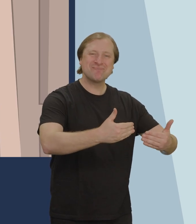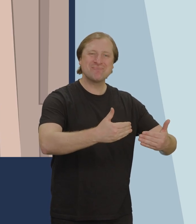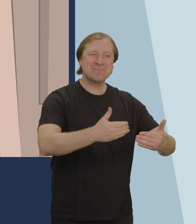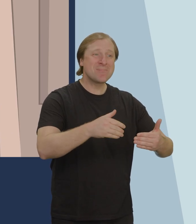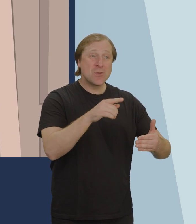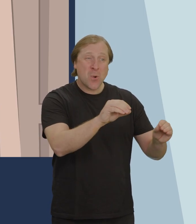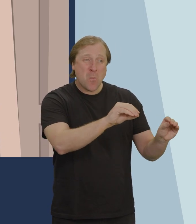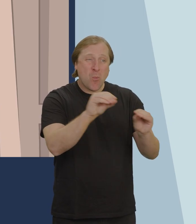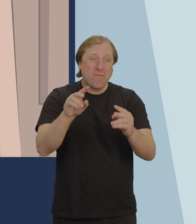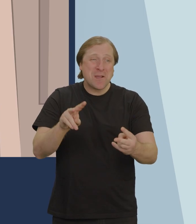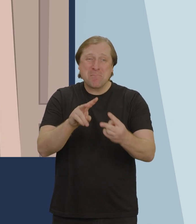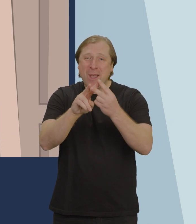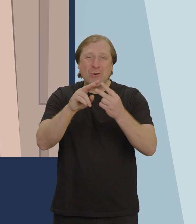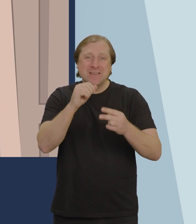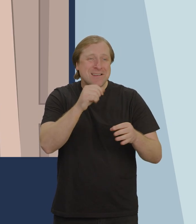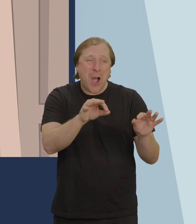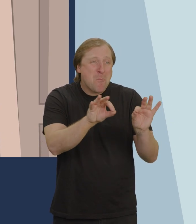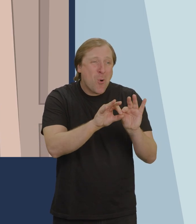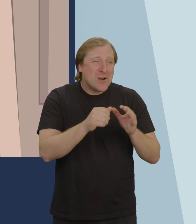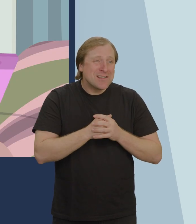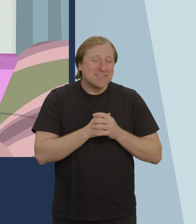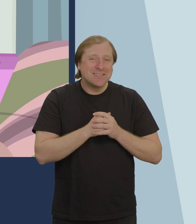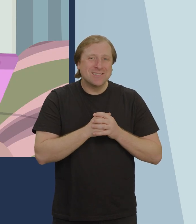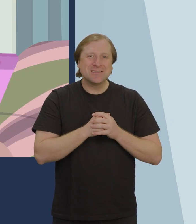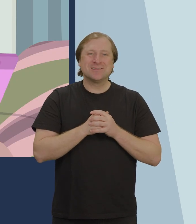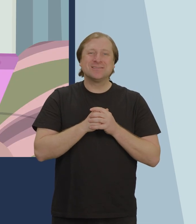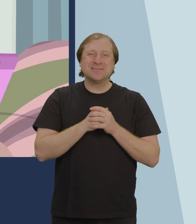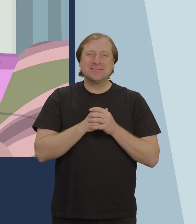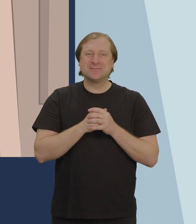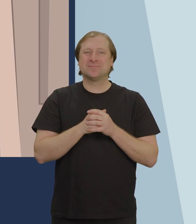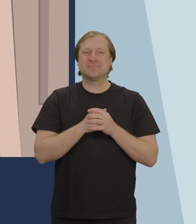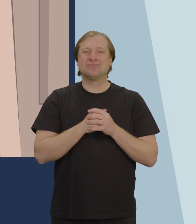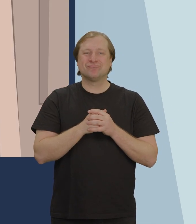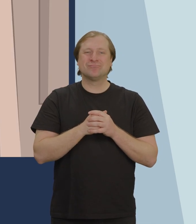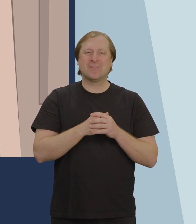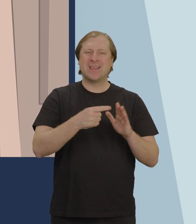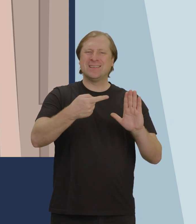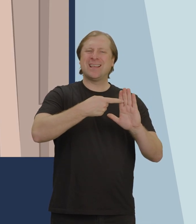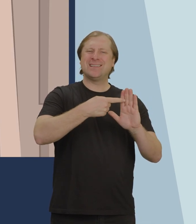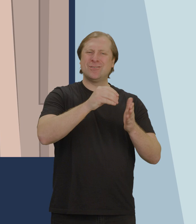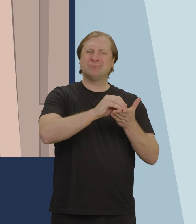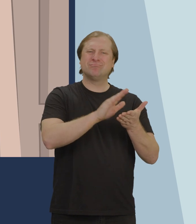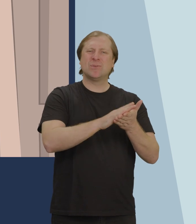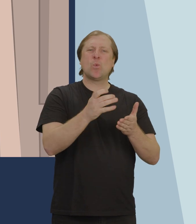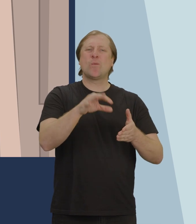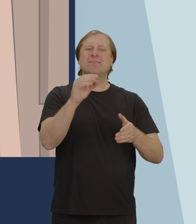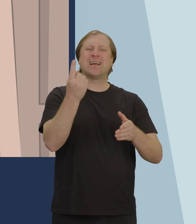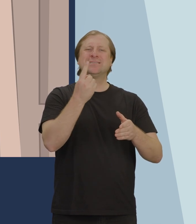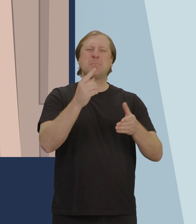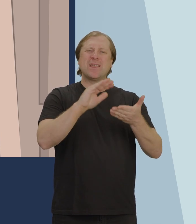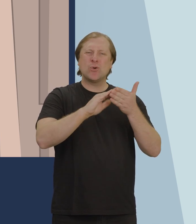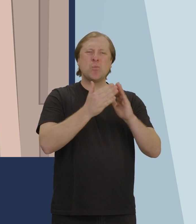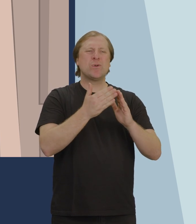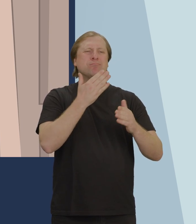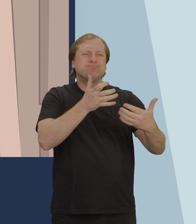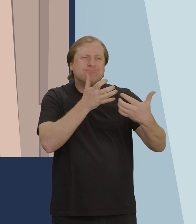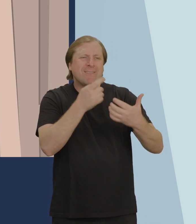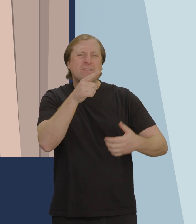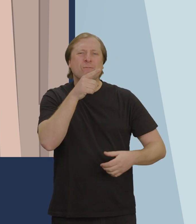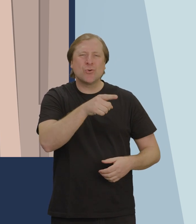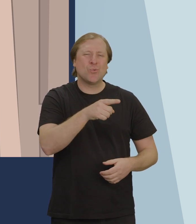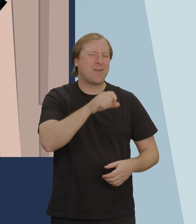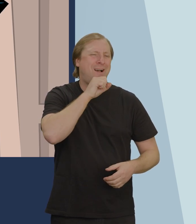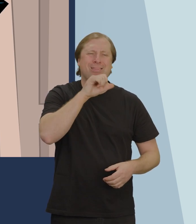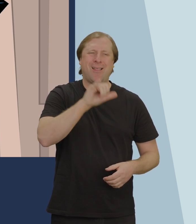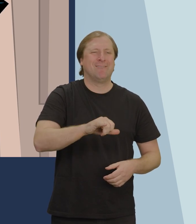see moving to Paris is no longer what's most important to you. It says here you want to find something in the community that's just for you. I